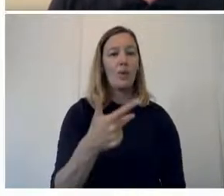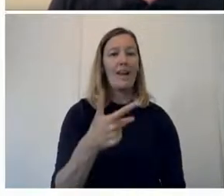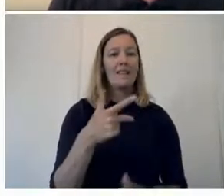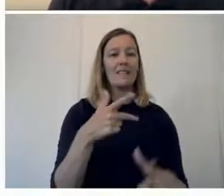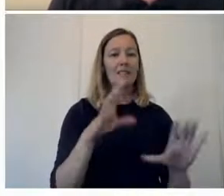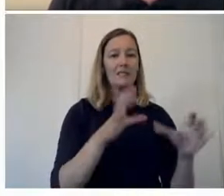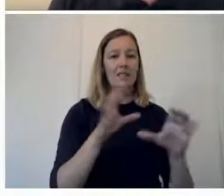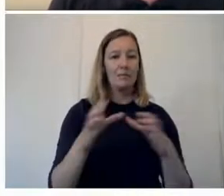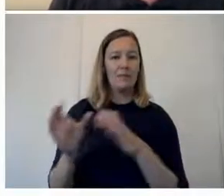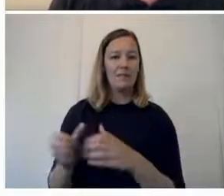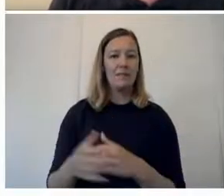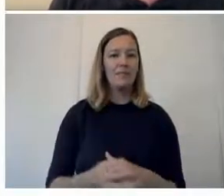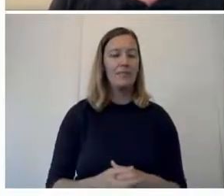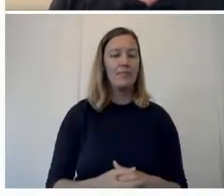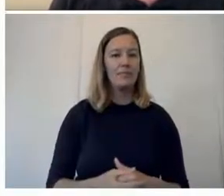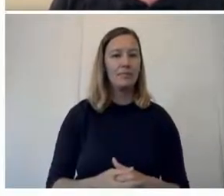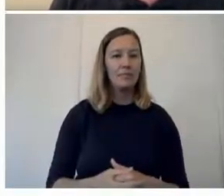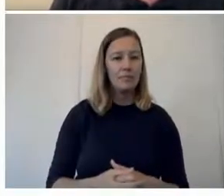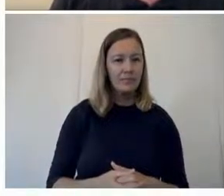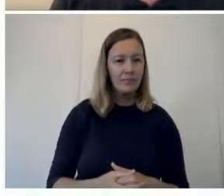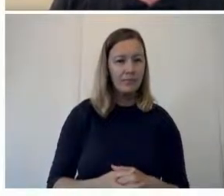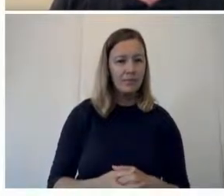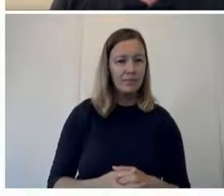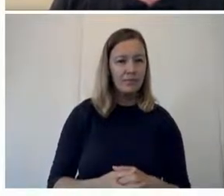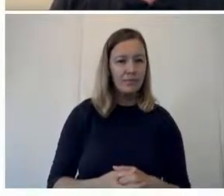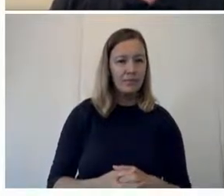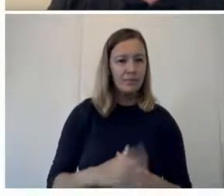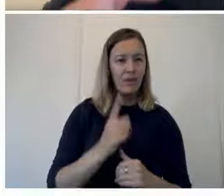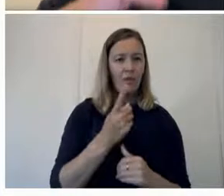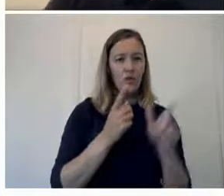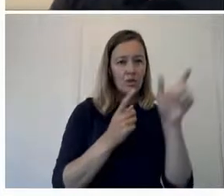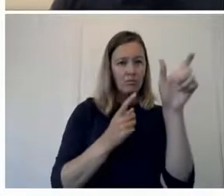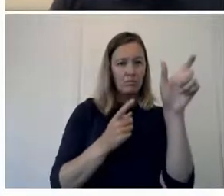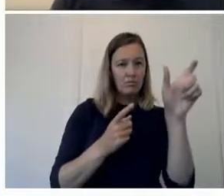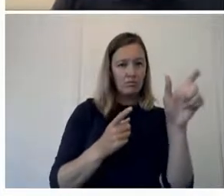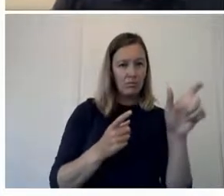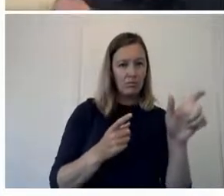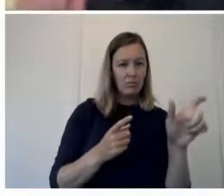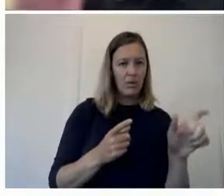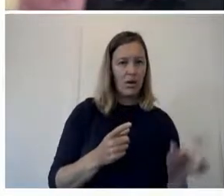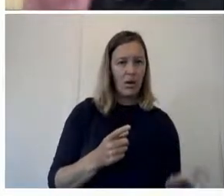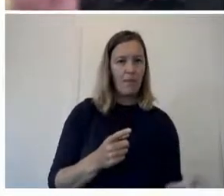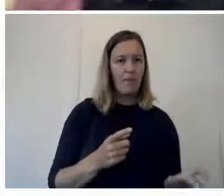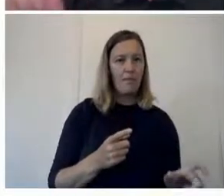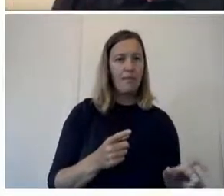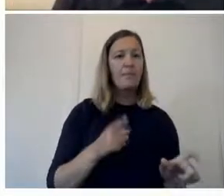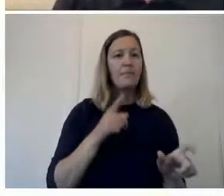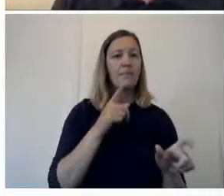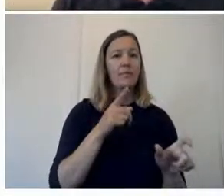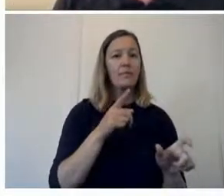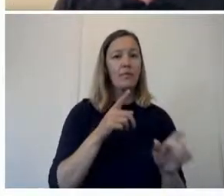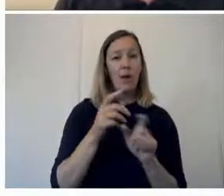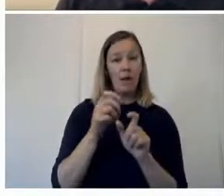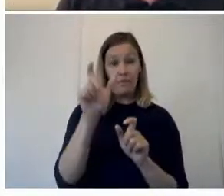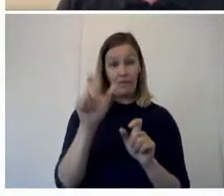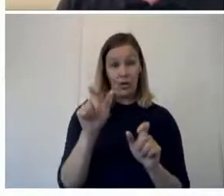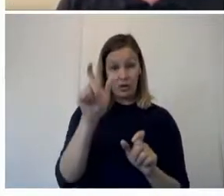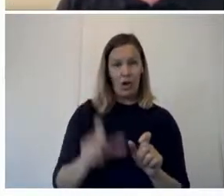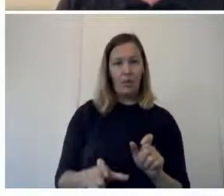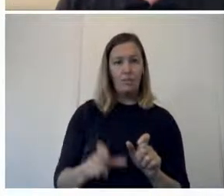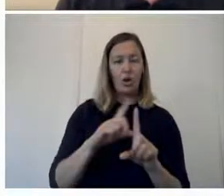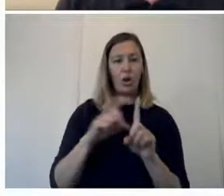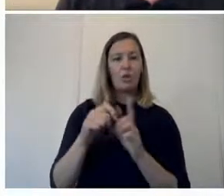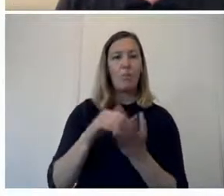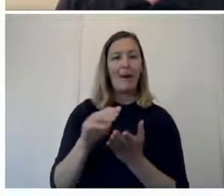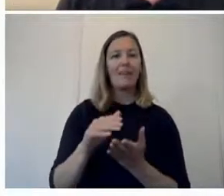the first column of figures, that is the Aotearoa market. That's how, what percentage of each segment there